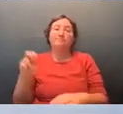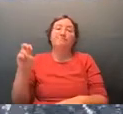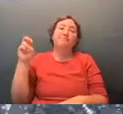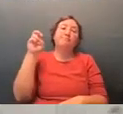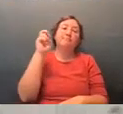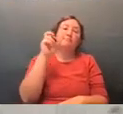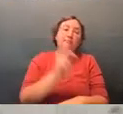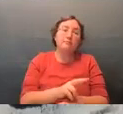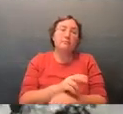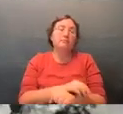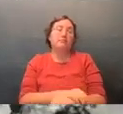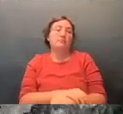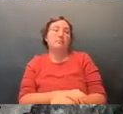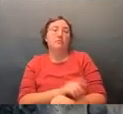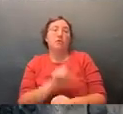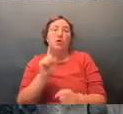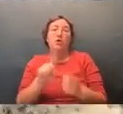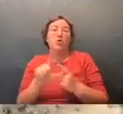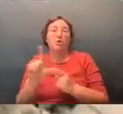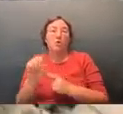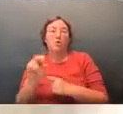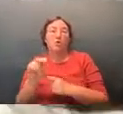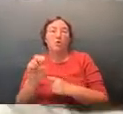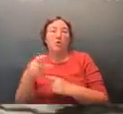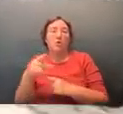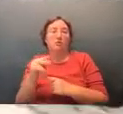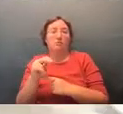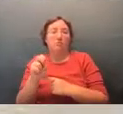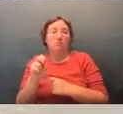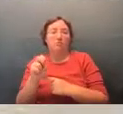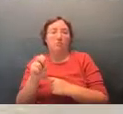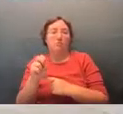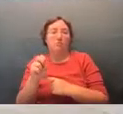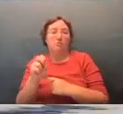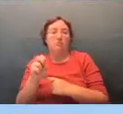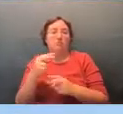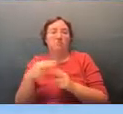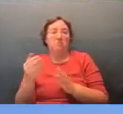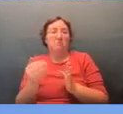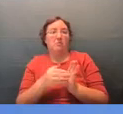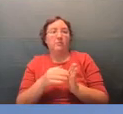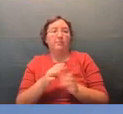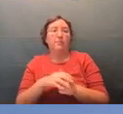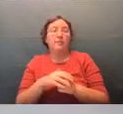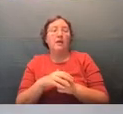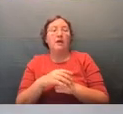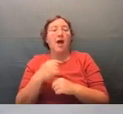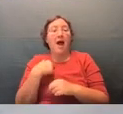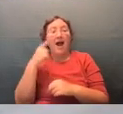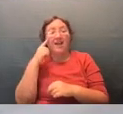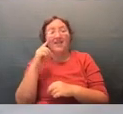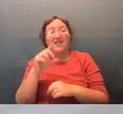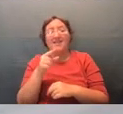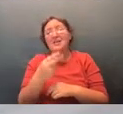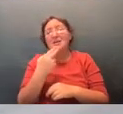back into Lone Pine for just a quick second. I always find that the Whitney Portal Hostel is a